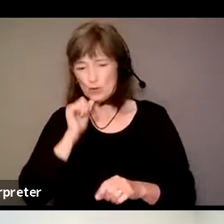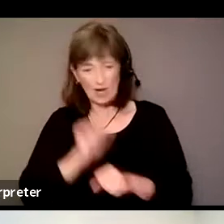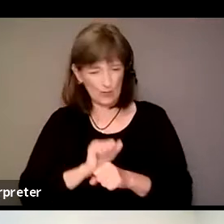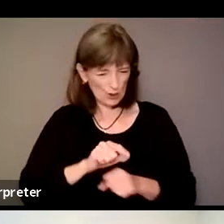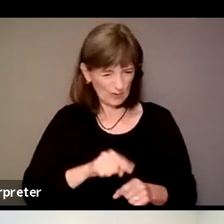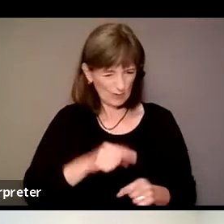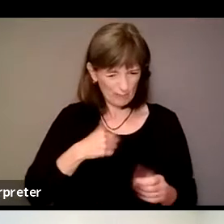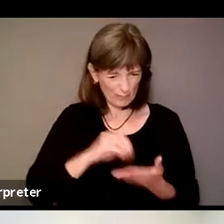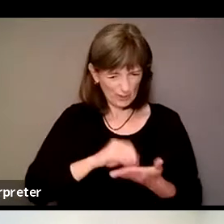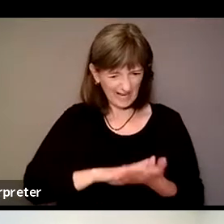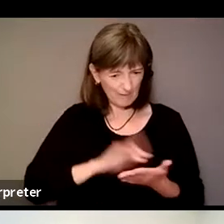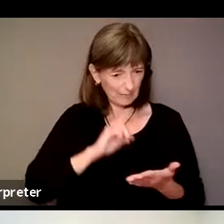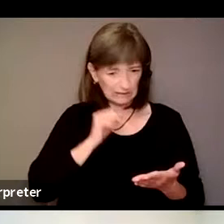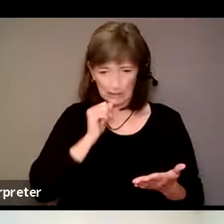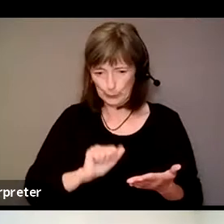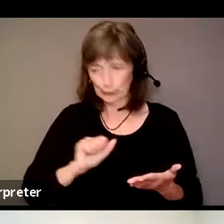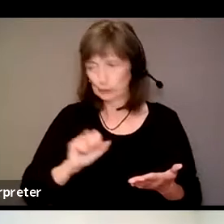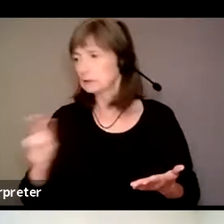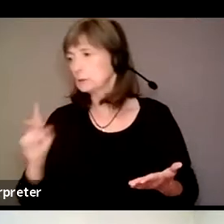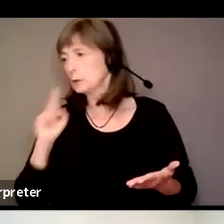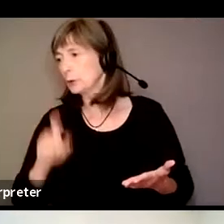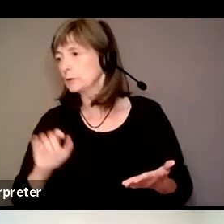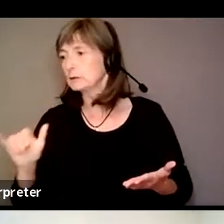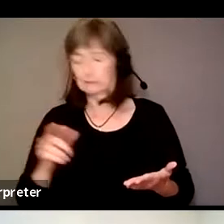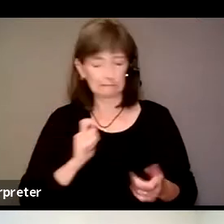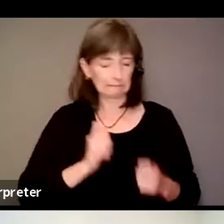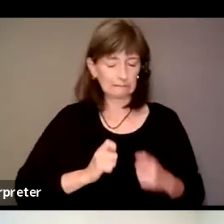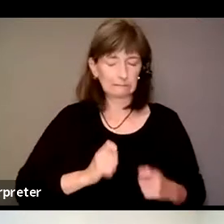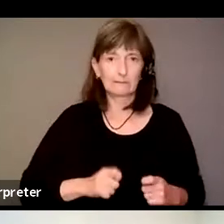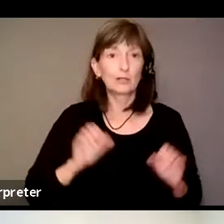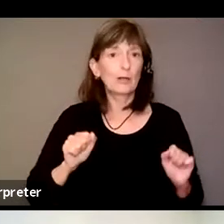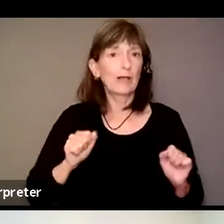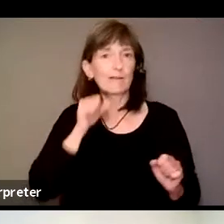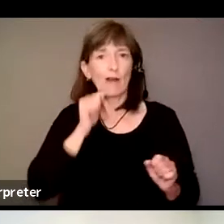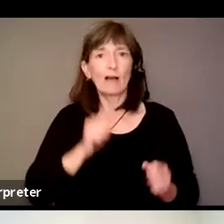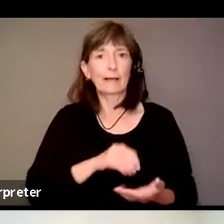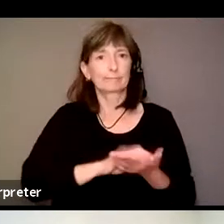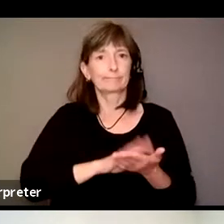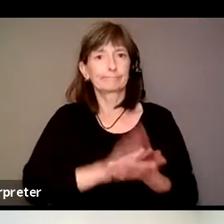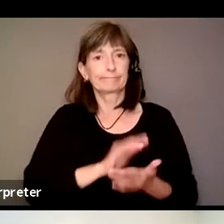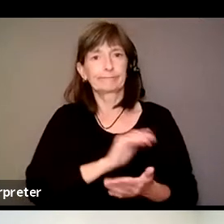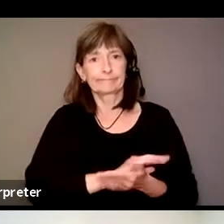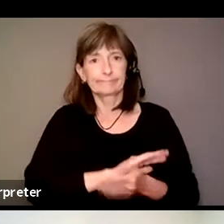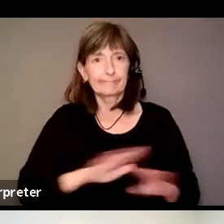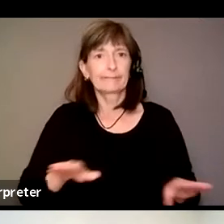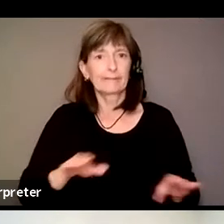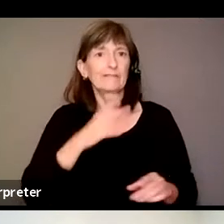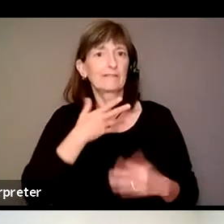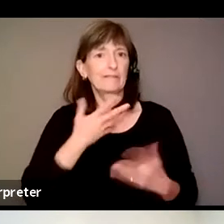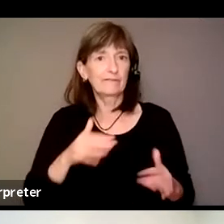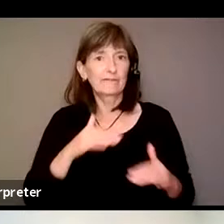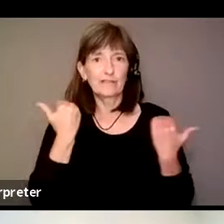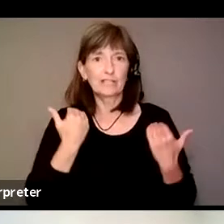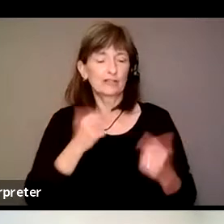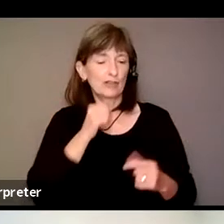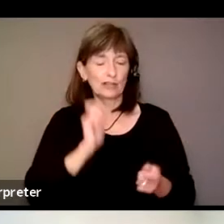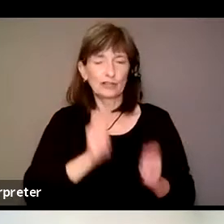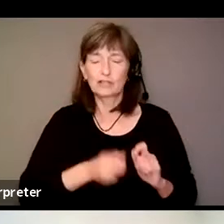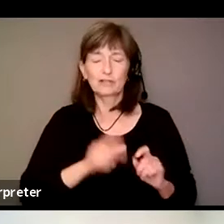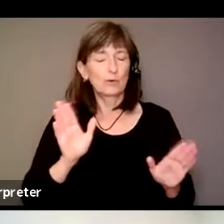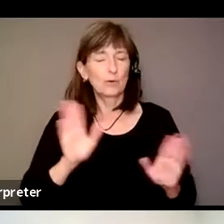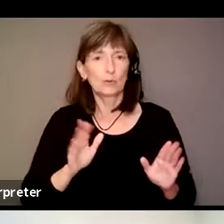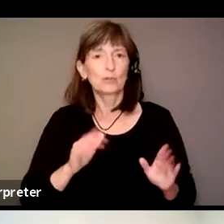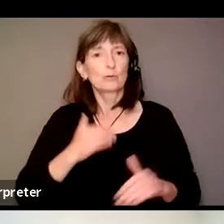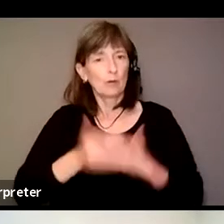always front and center, you know, when you're working through your policies and your procedures to make sure that your community is progressing.